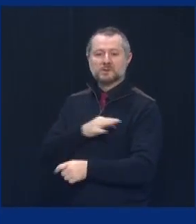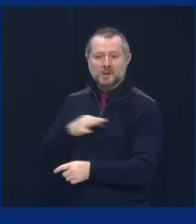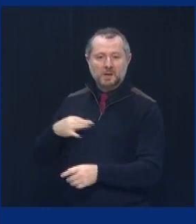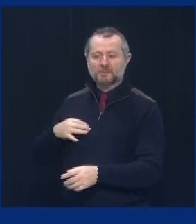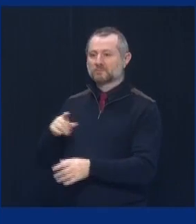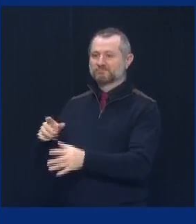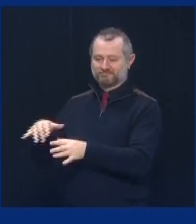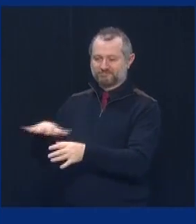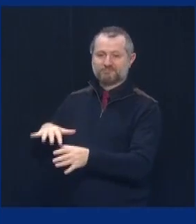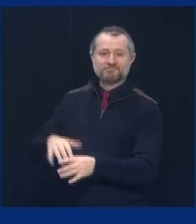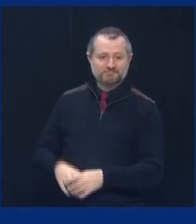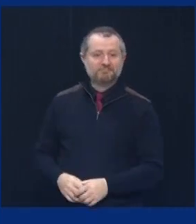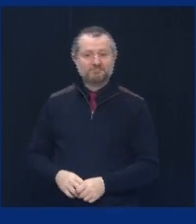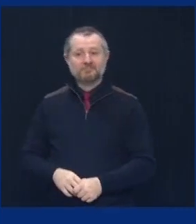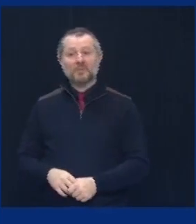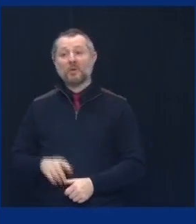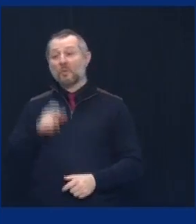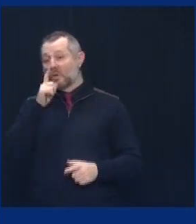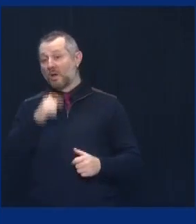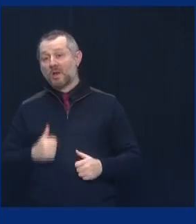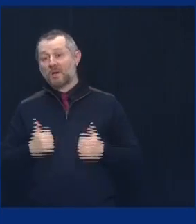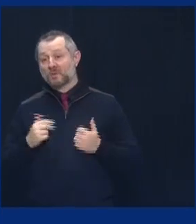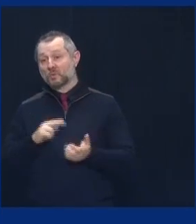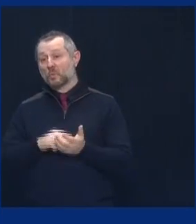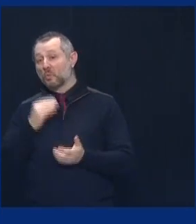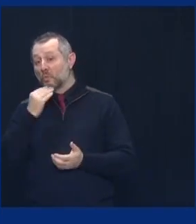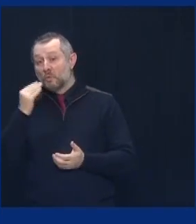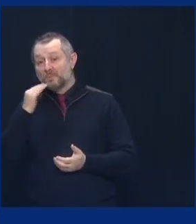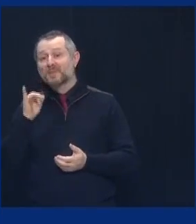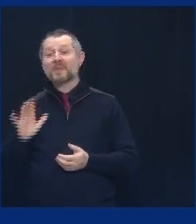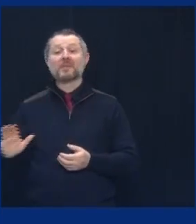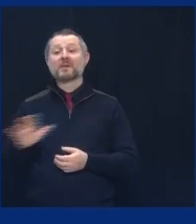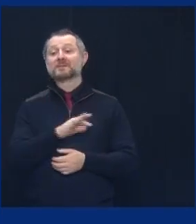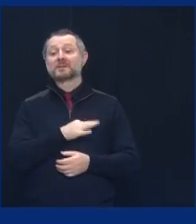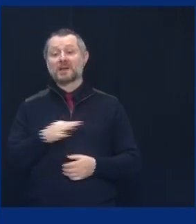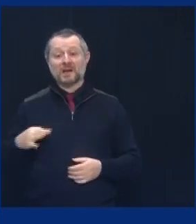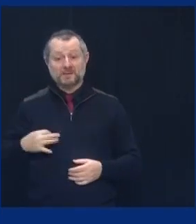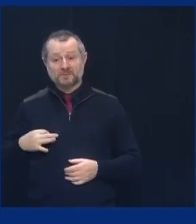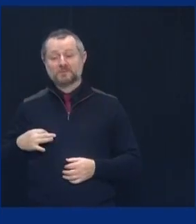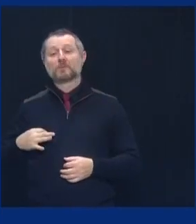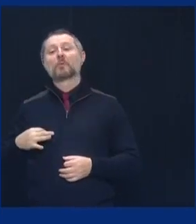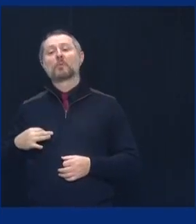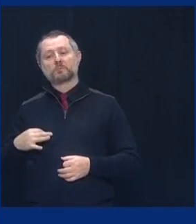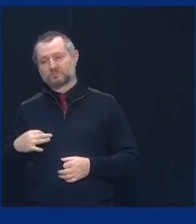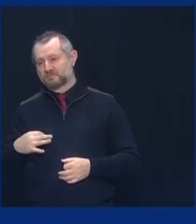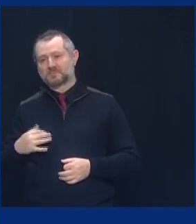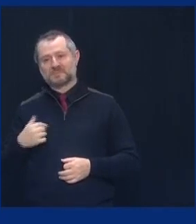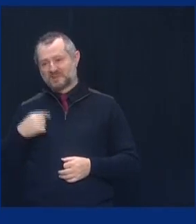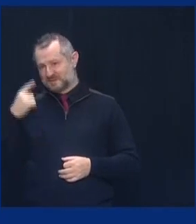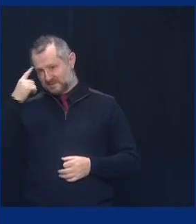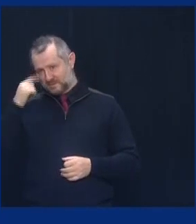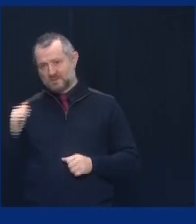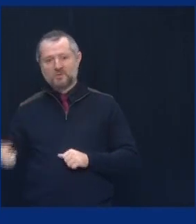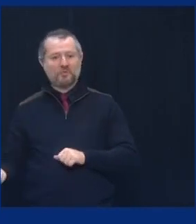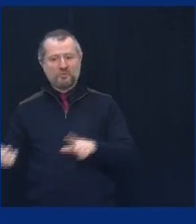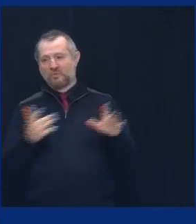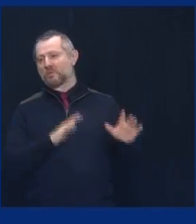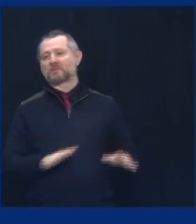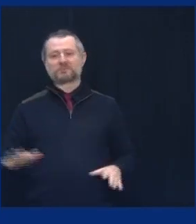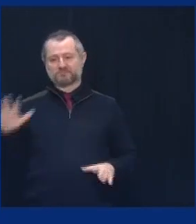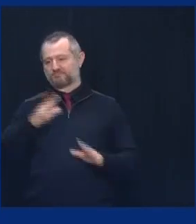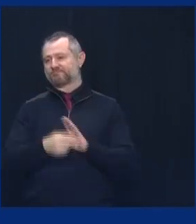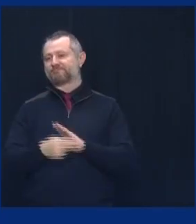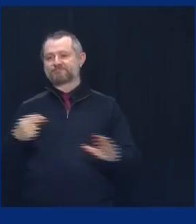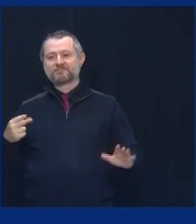home residents and nursing home workers, I think almost all across the country, were designated as the